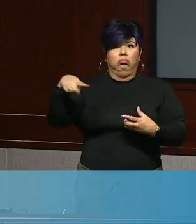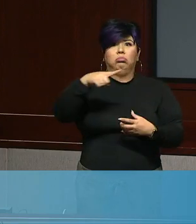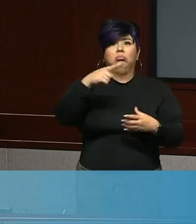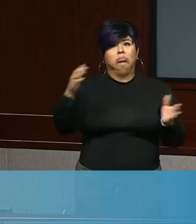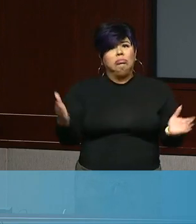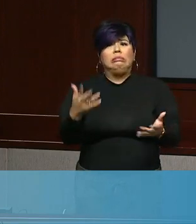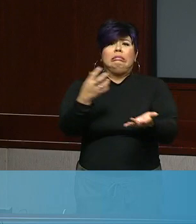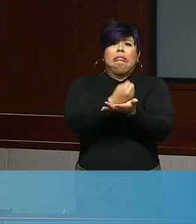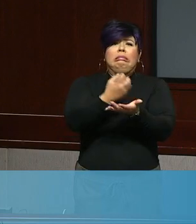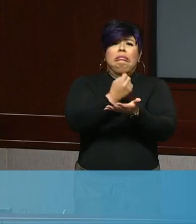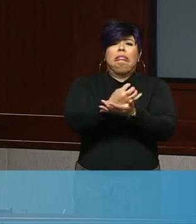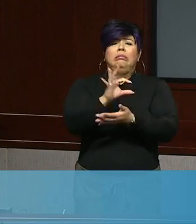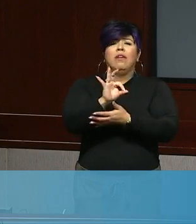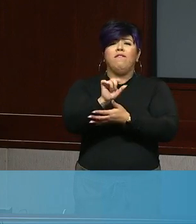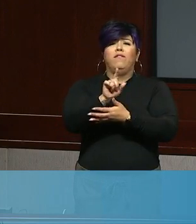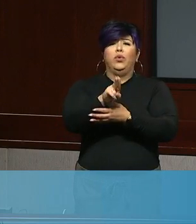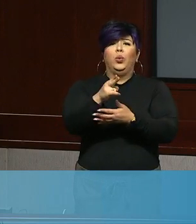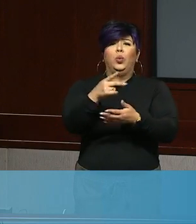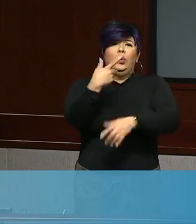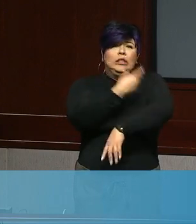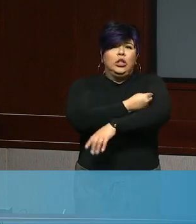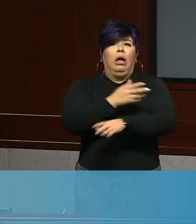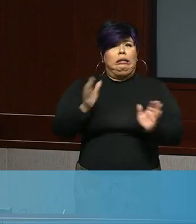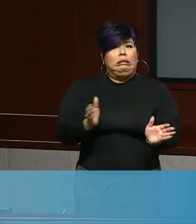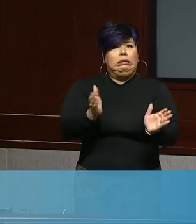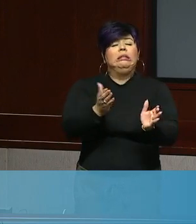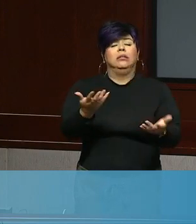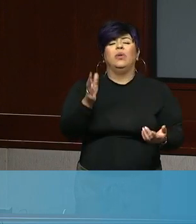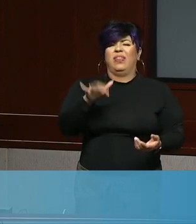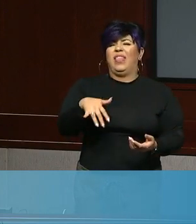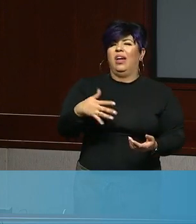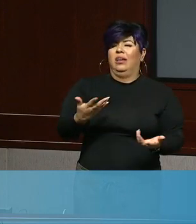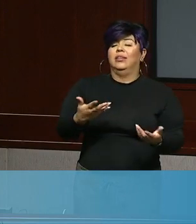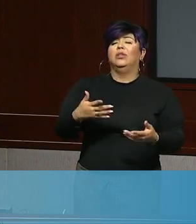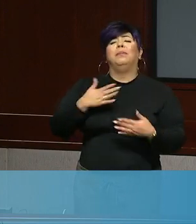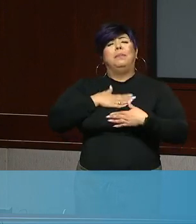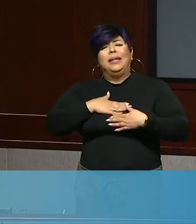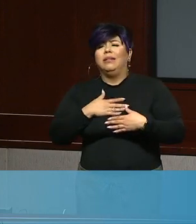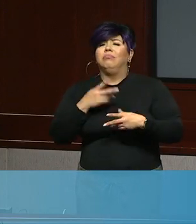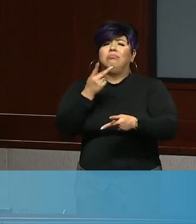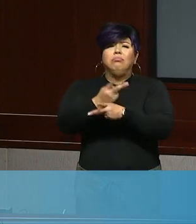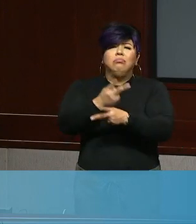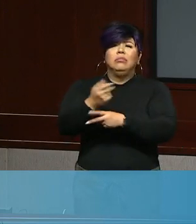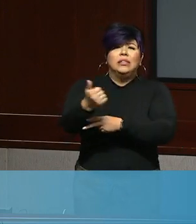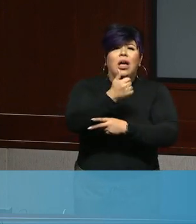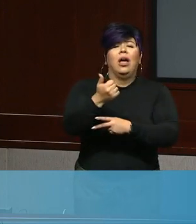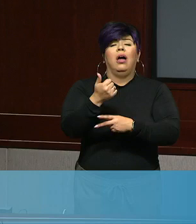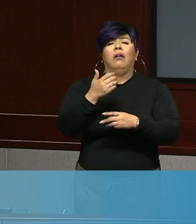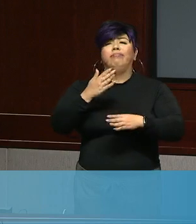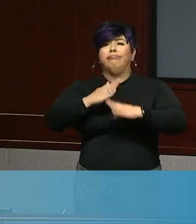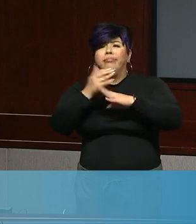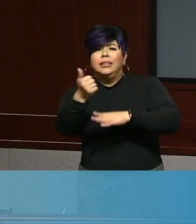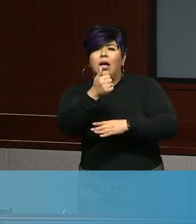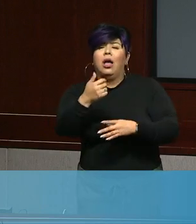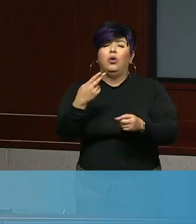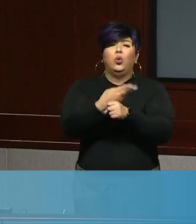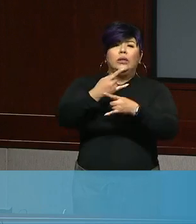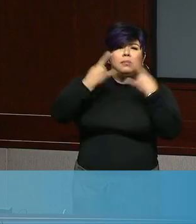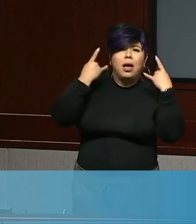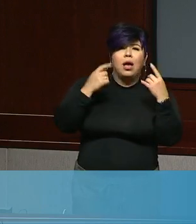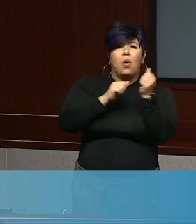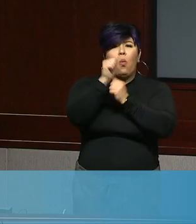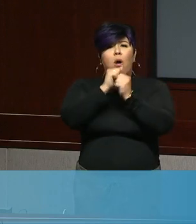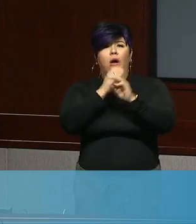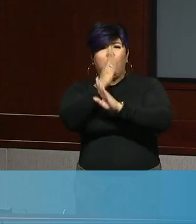and the mitigation measures for COVID. So we just continue to encourage our residents to continue with those mitigation measures, wearing a mask, washing your